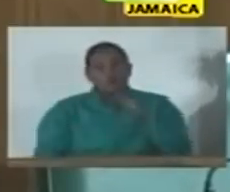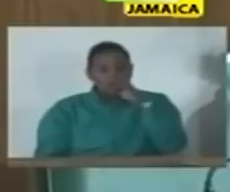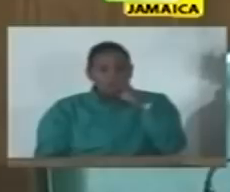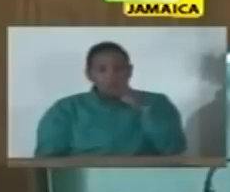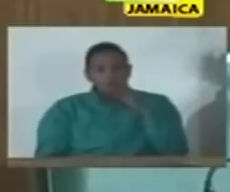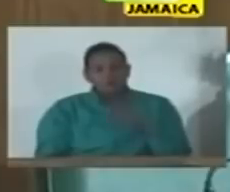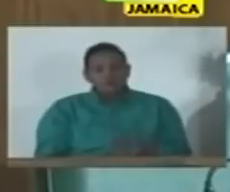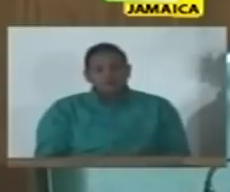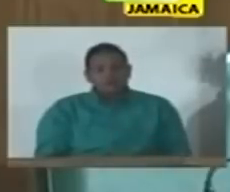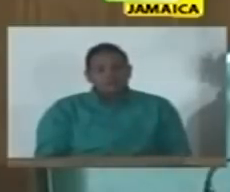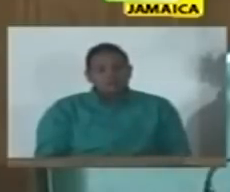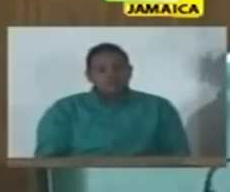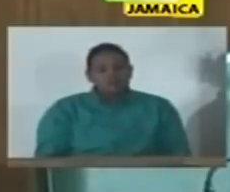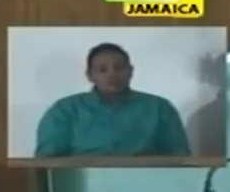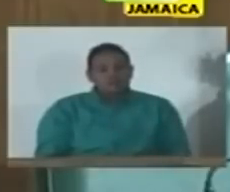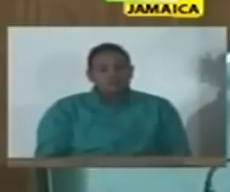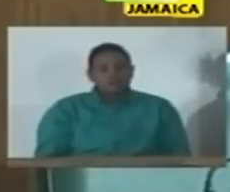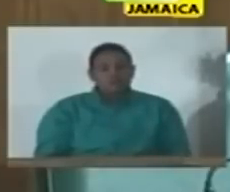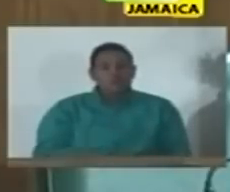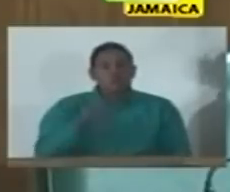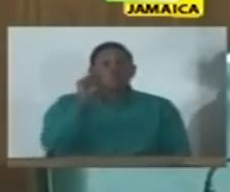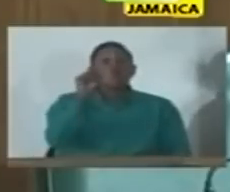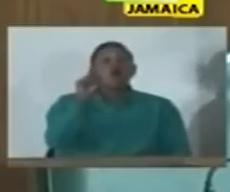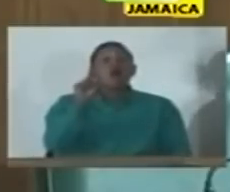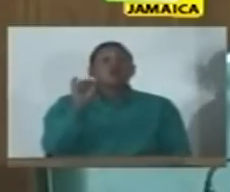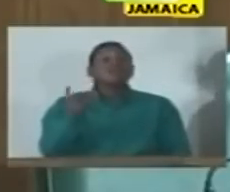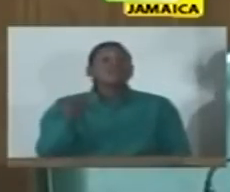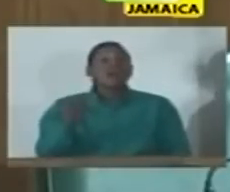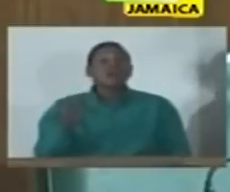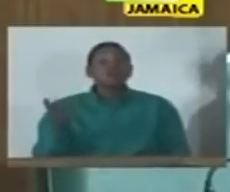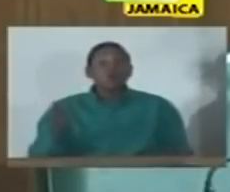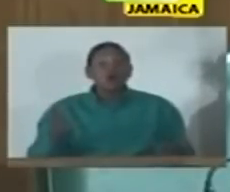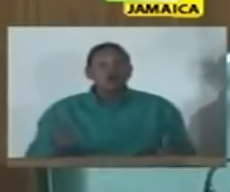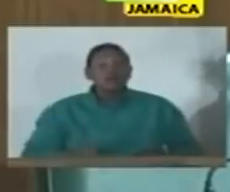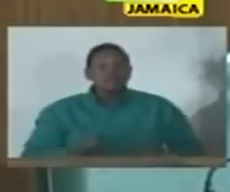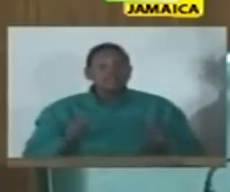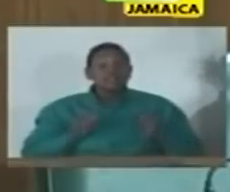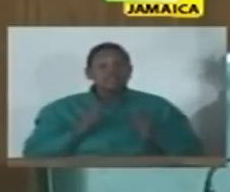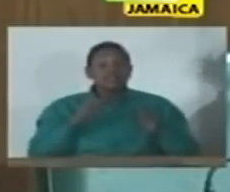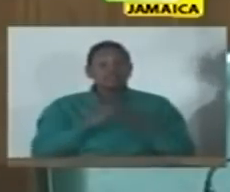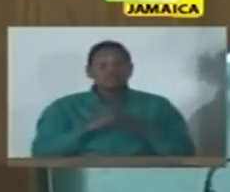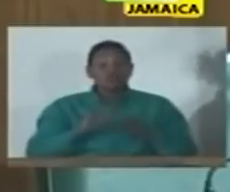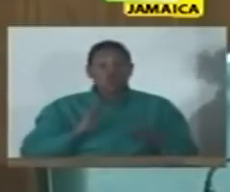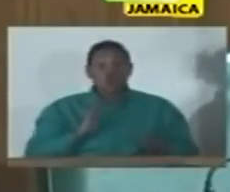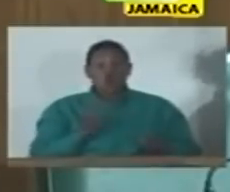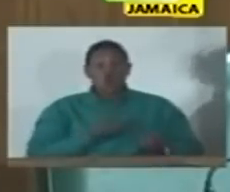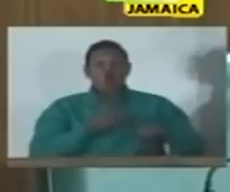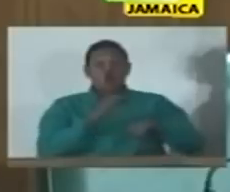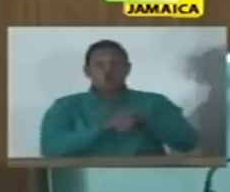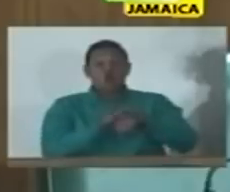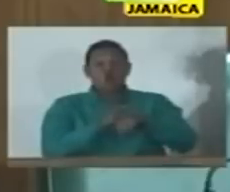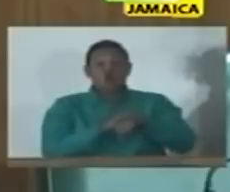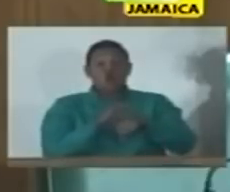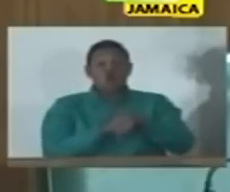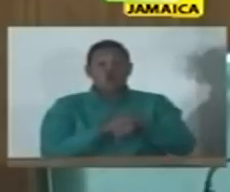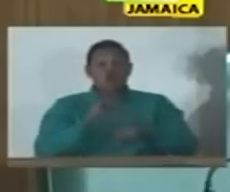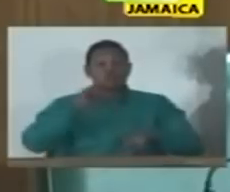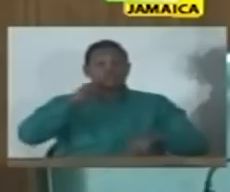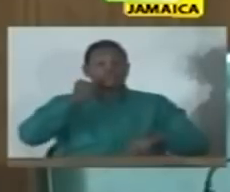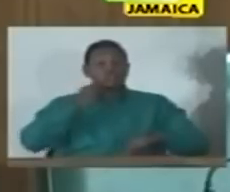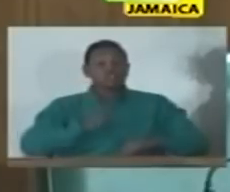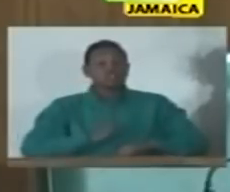One of these is to live in this our England, the envy of